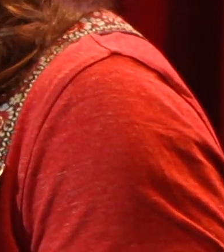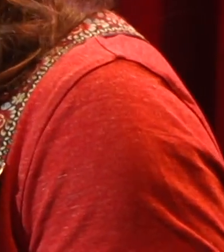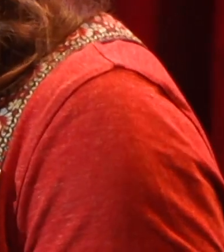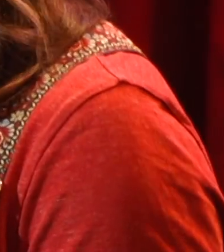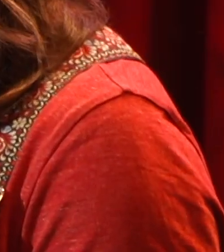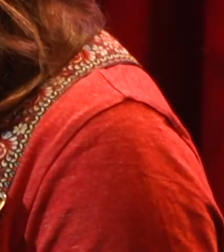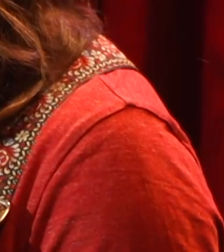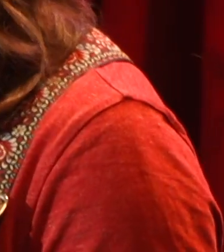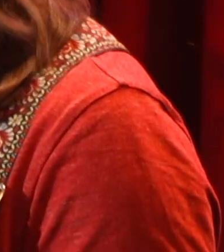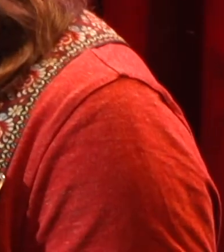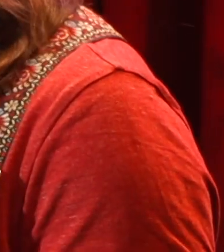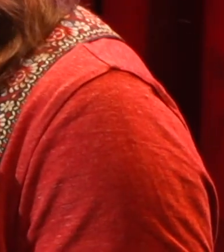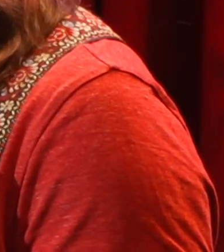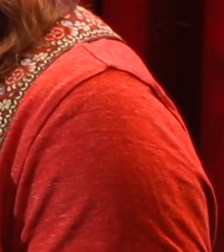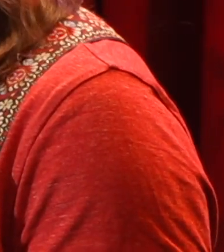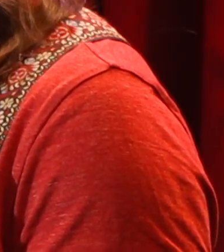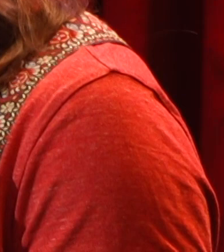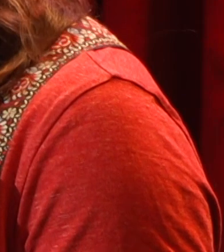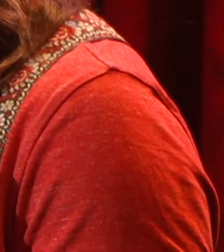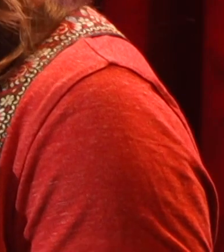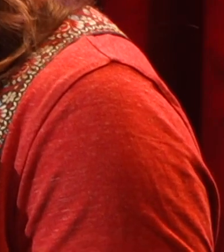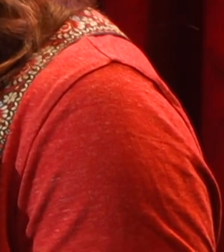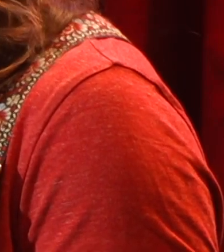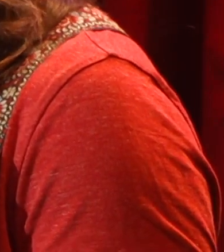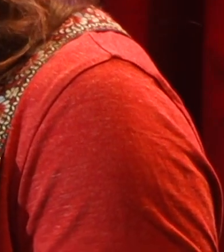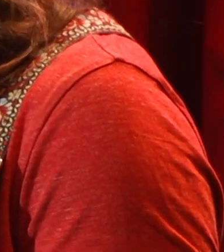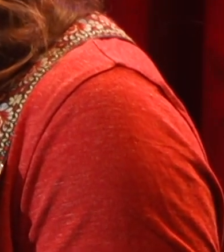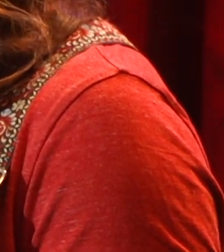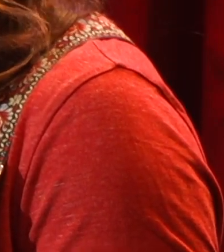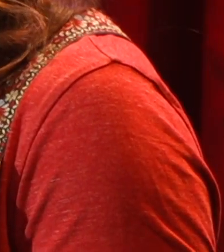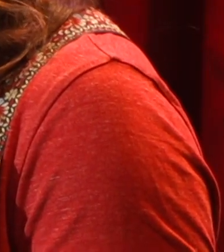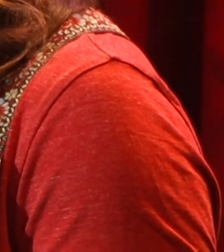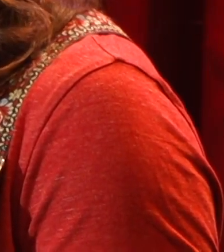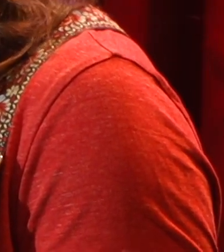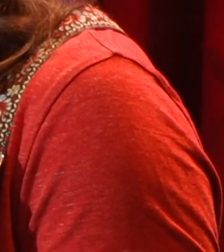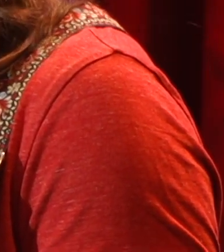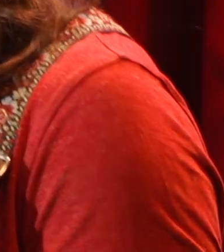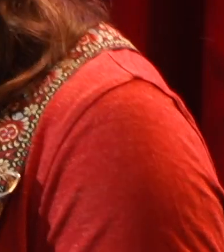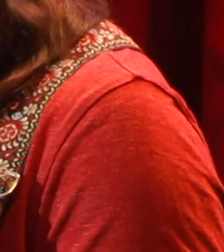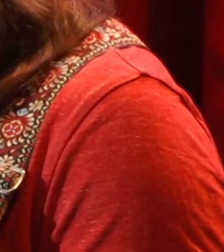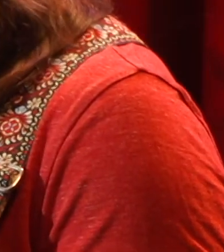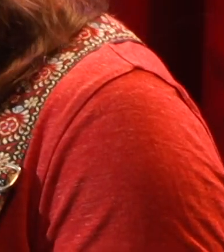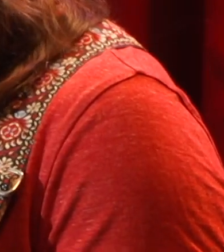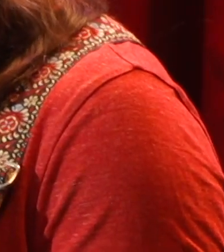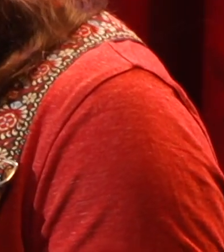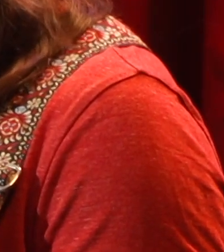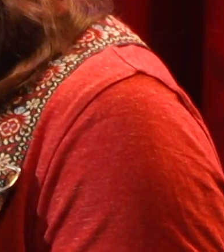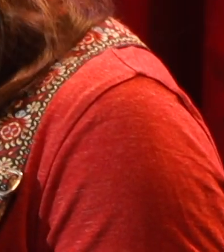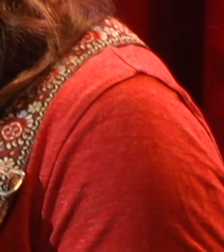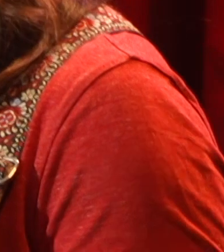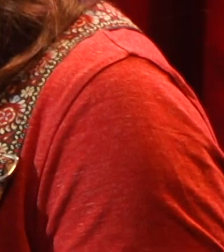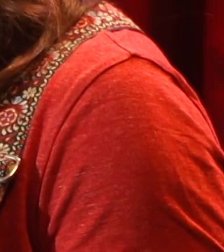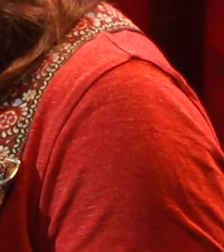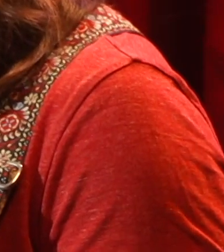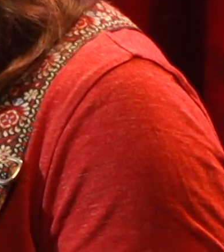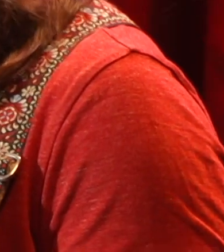be forgiven. Turn this car around. I hear you